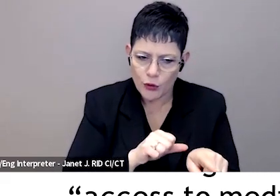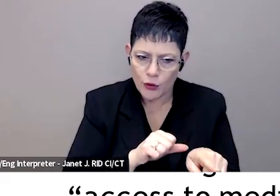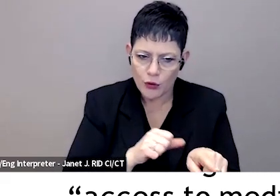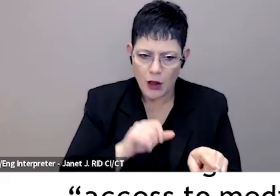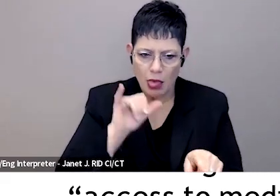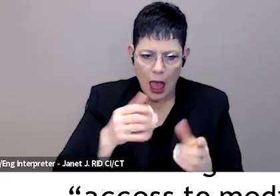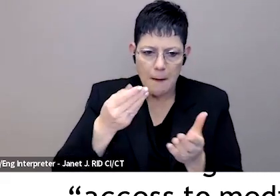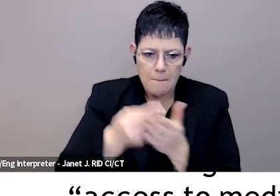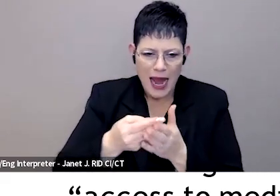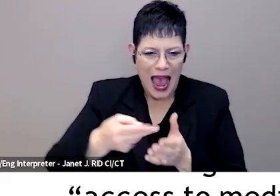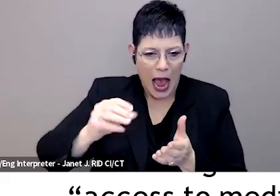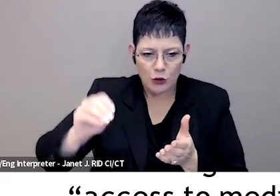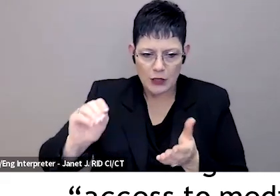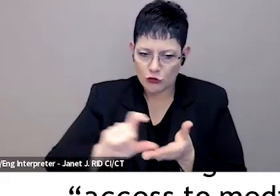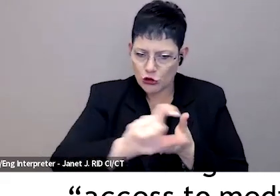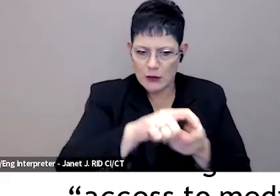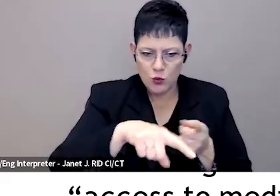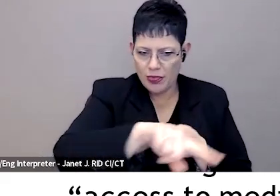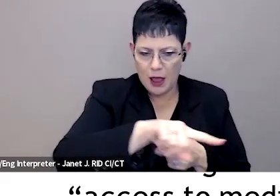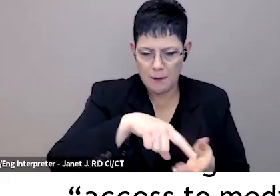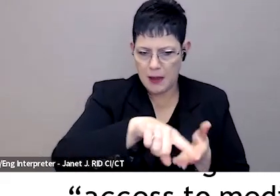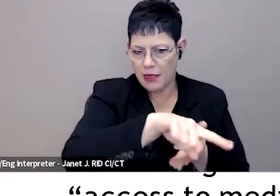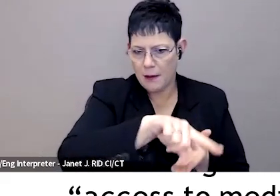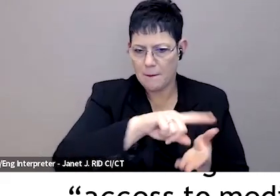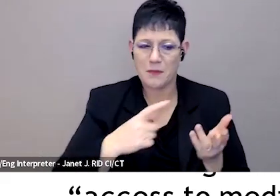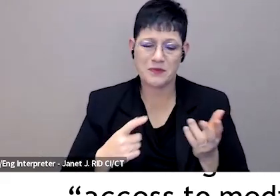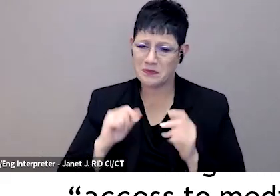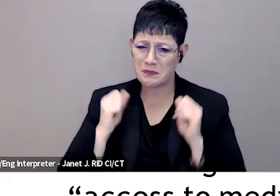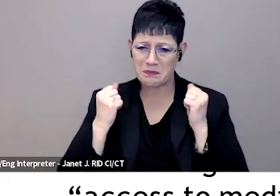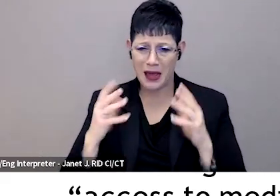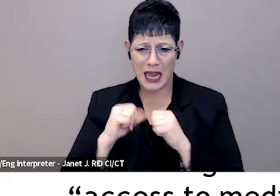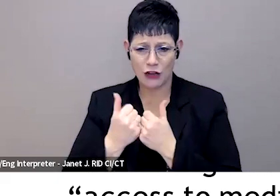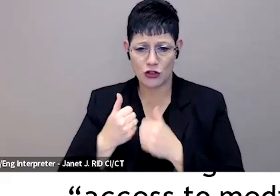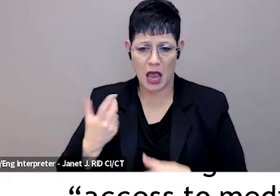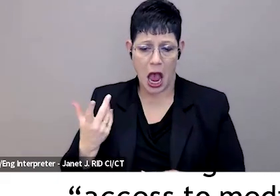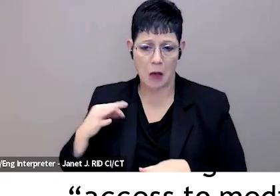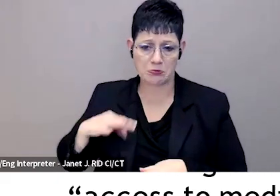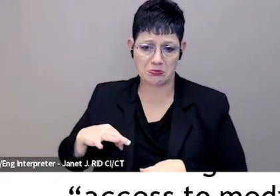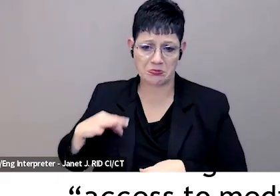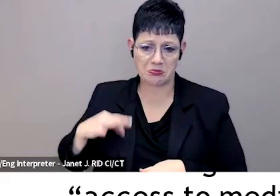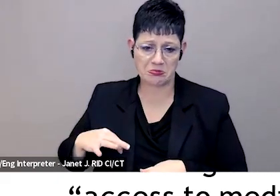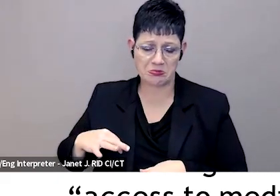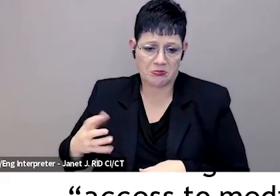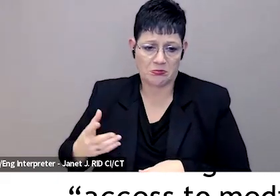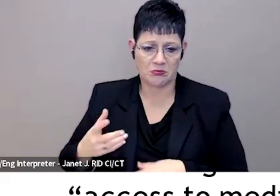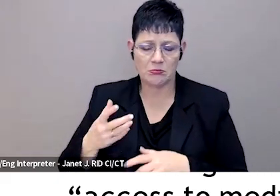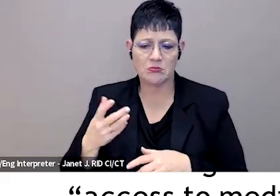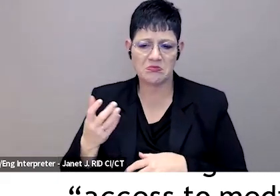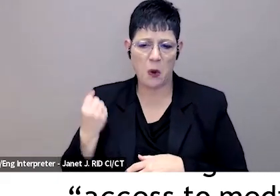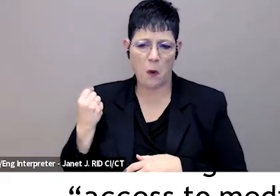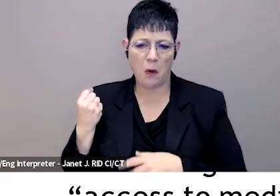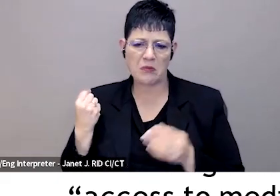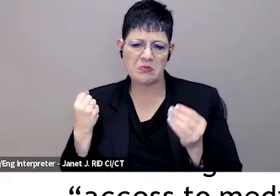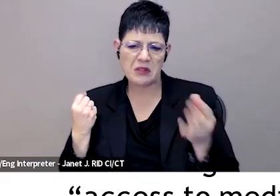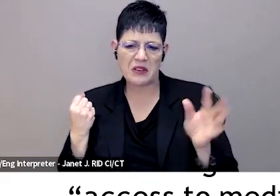that, agencies have been pocketing, been sort of given free rein to just pay whatever the minimum wage